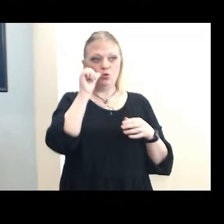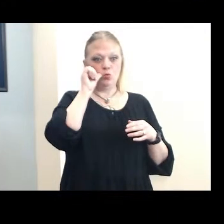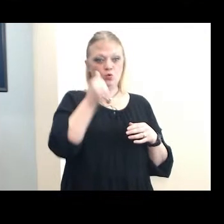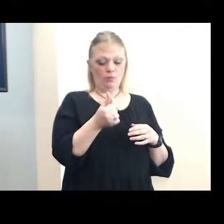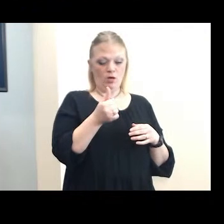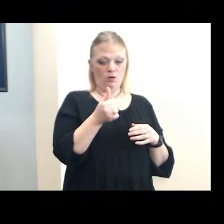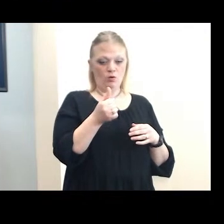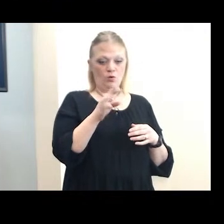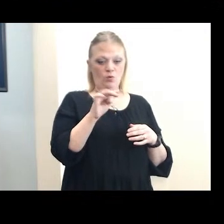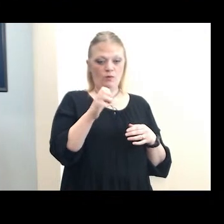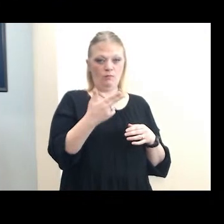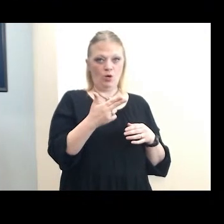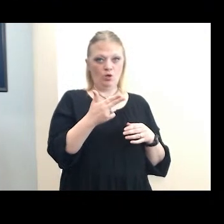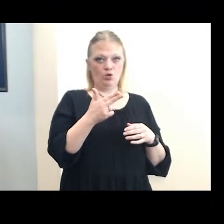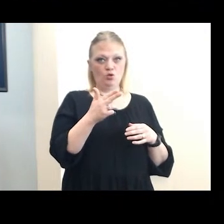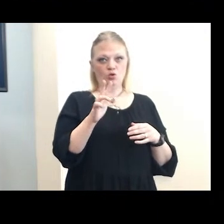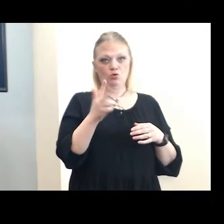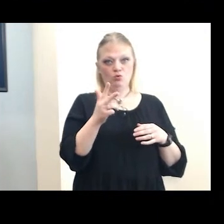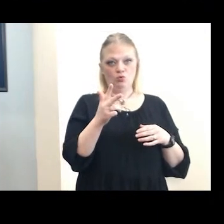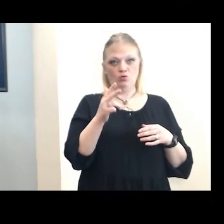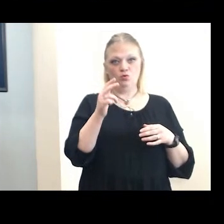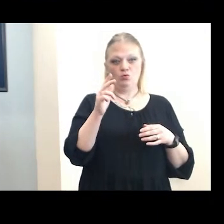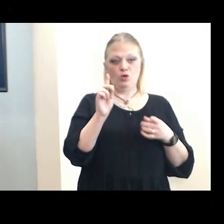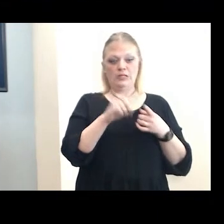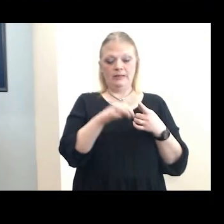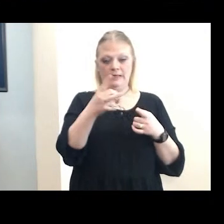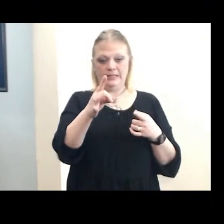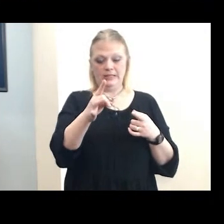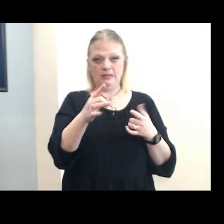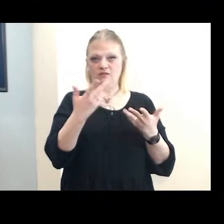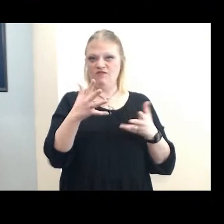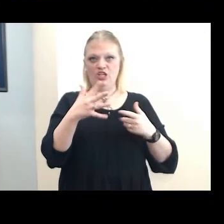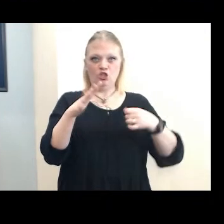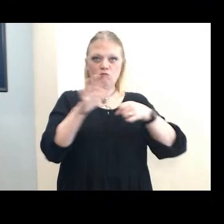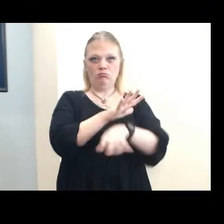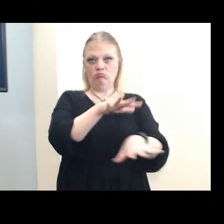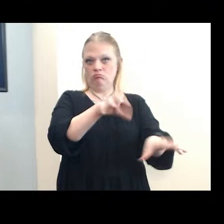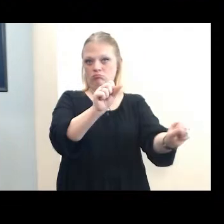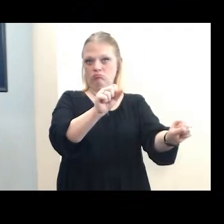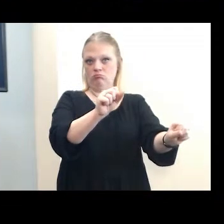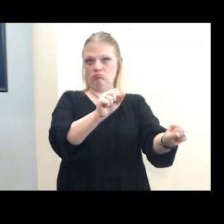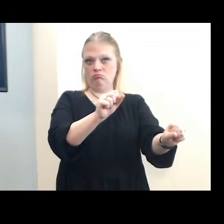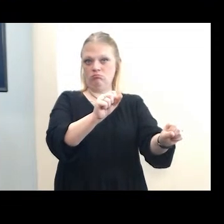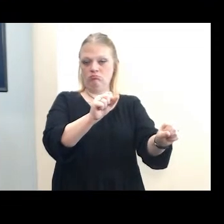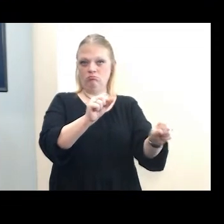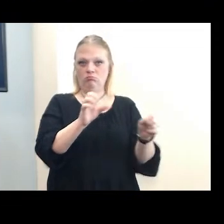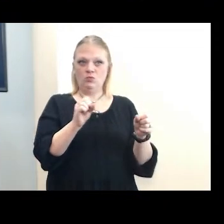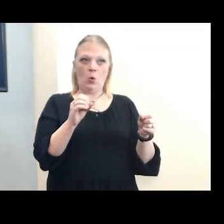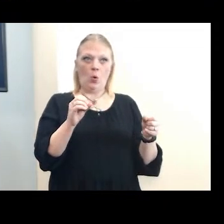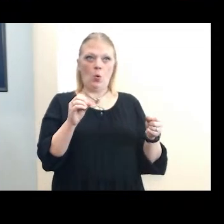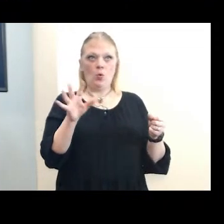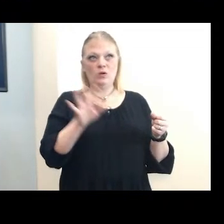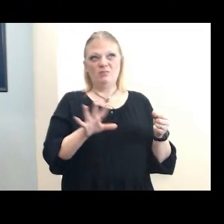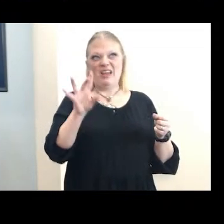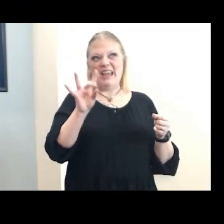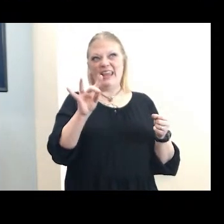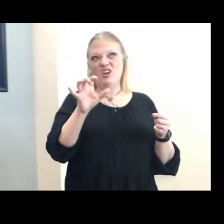through March 13th, all the slots were taken. So, and there's around